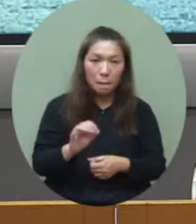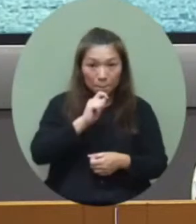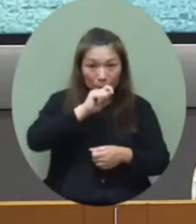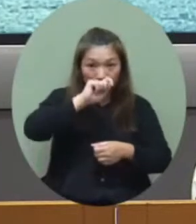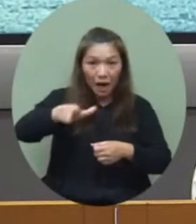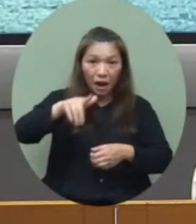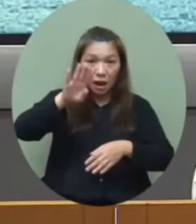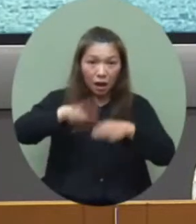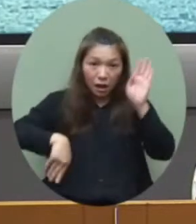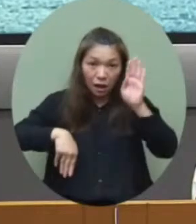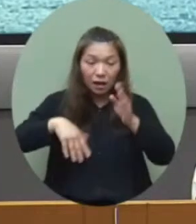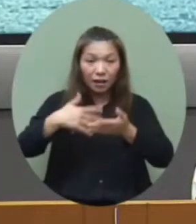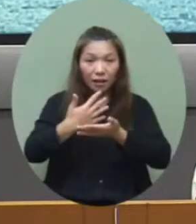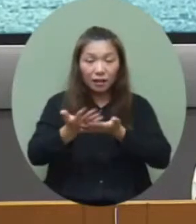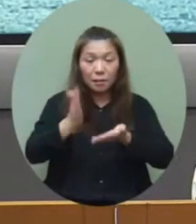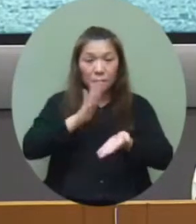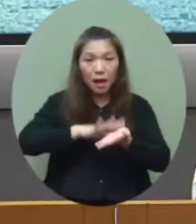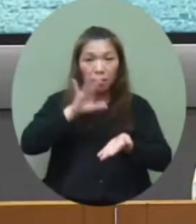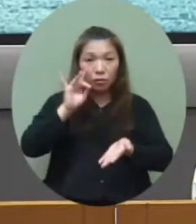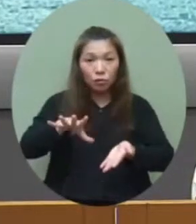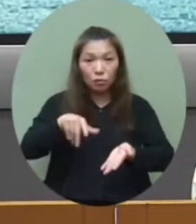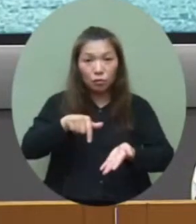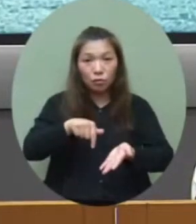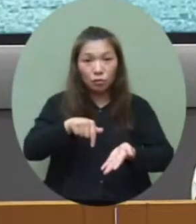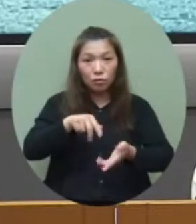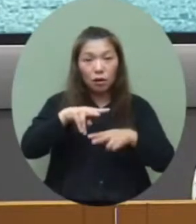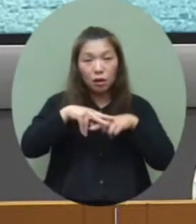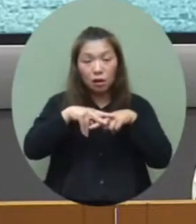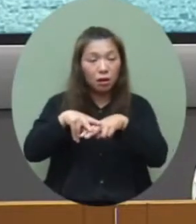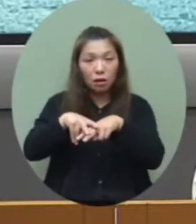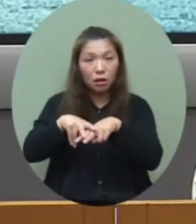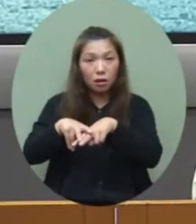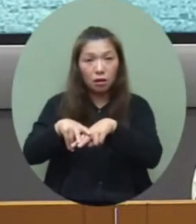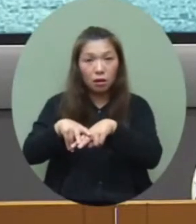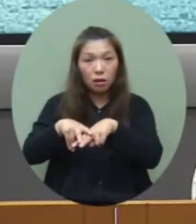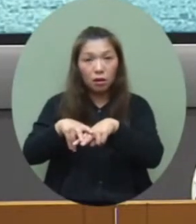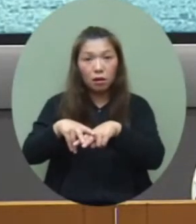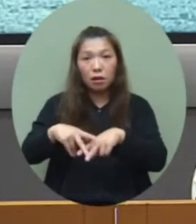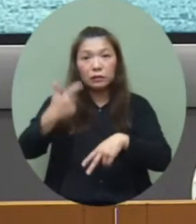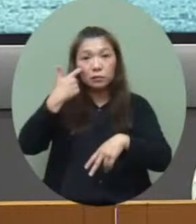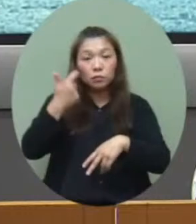the transmissibility of this subvariant is very high. So there's